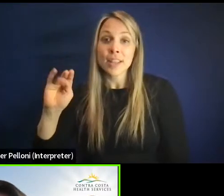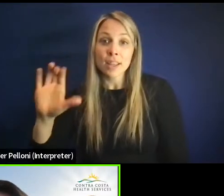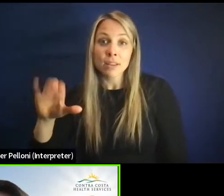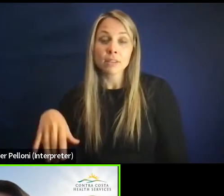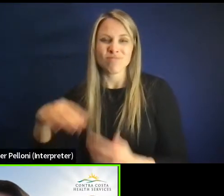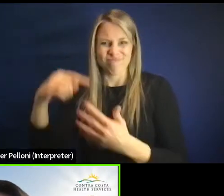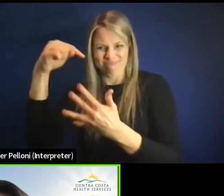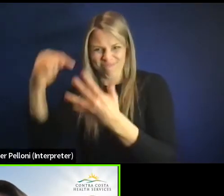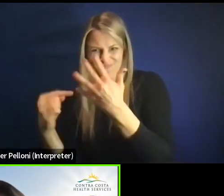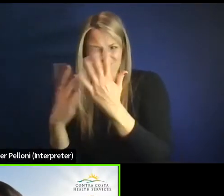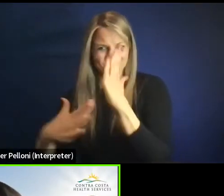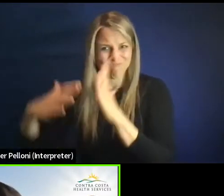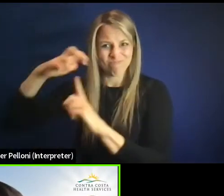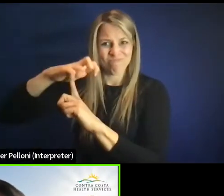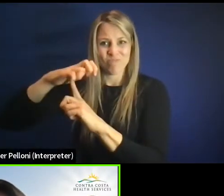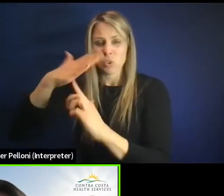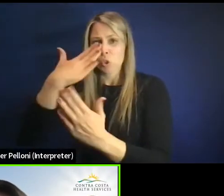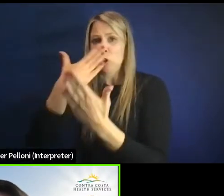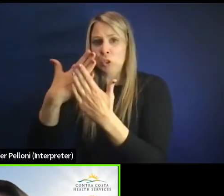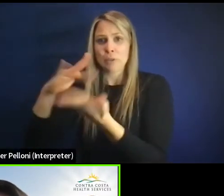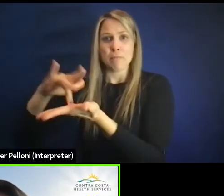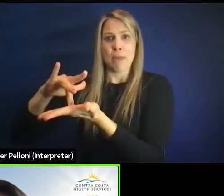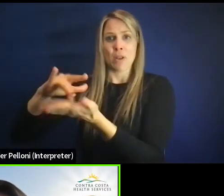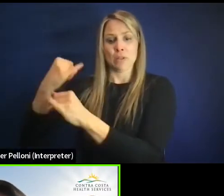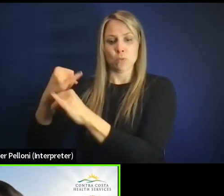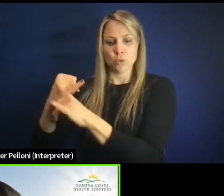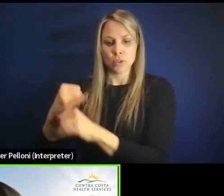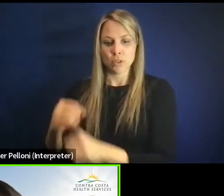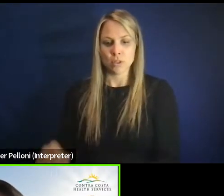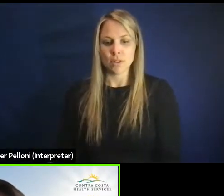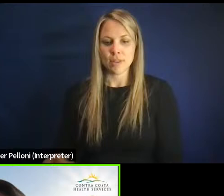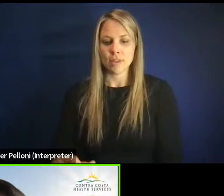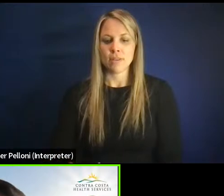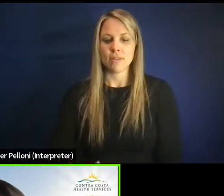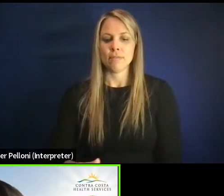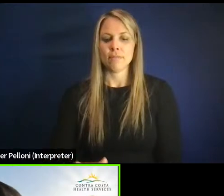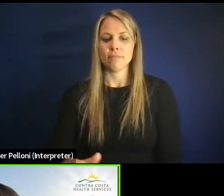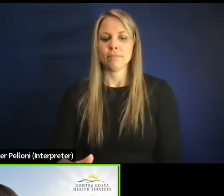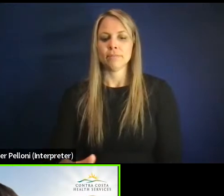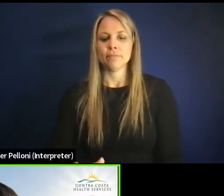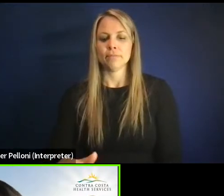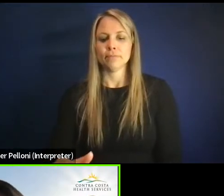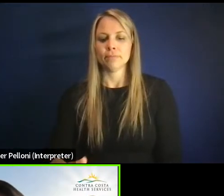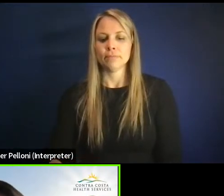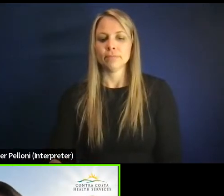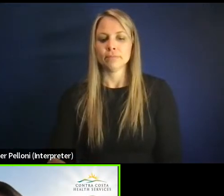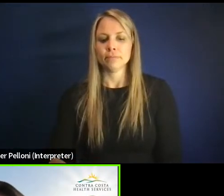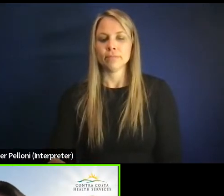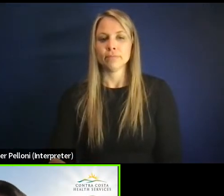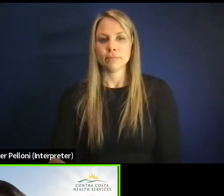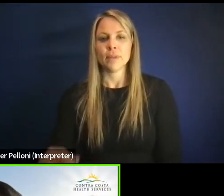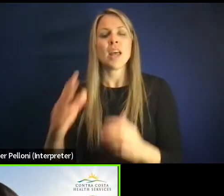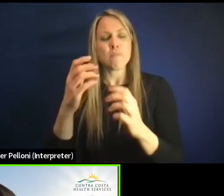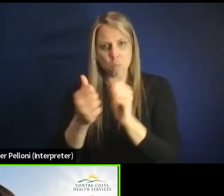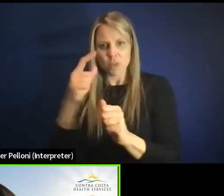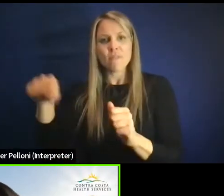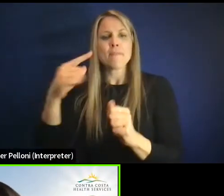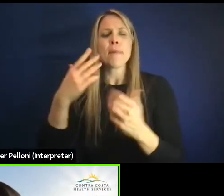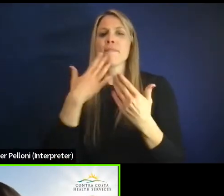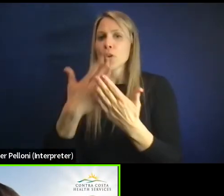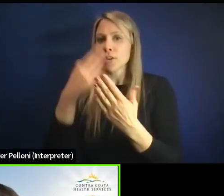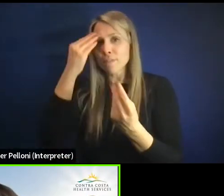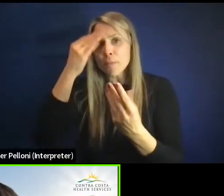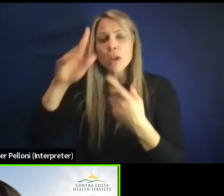those medical institutions, have a lot of information about COVID, about the vaccine, about